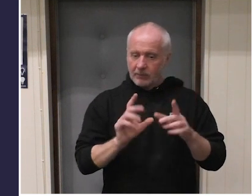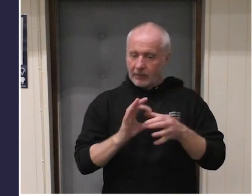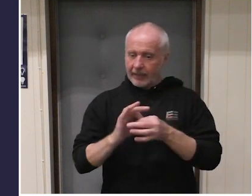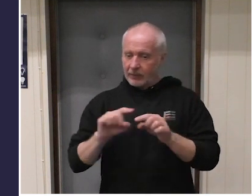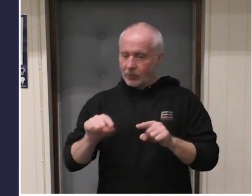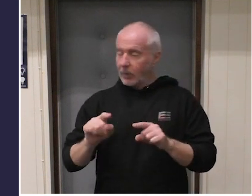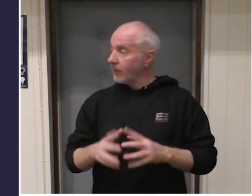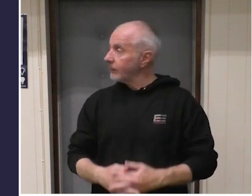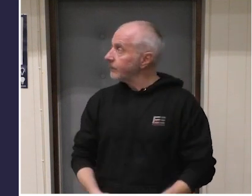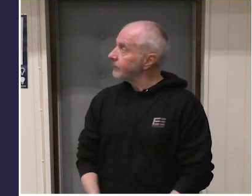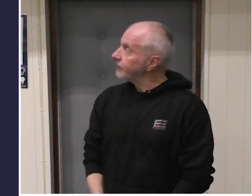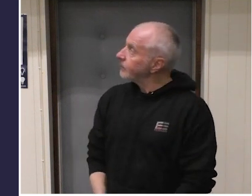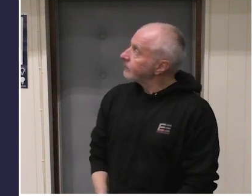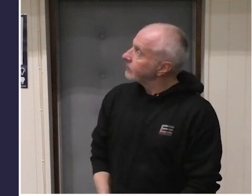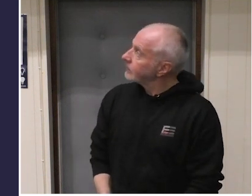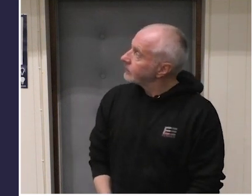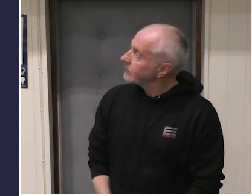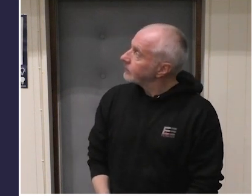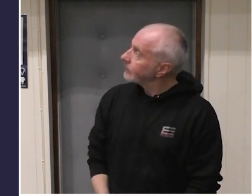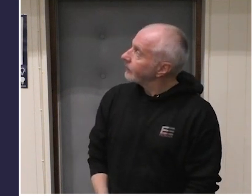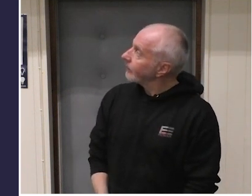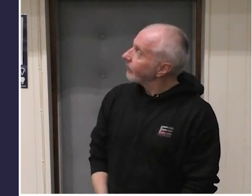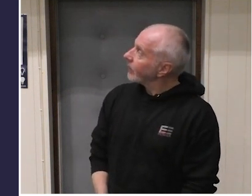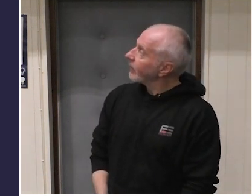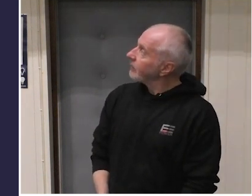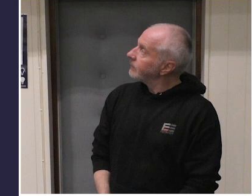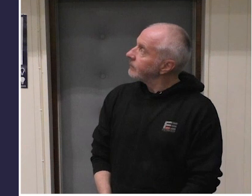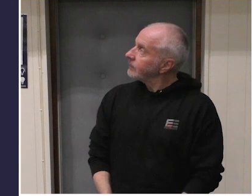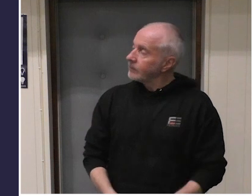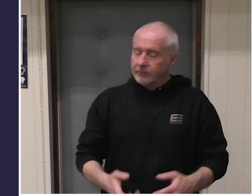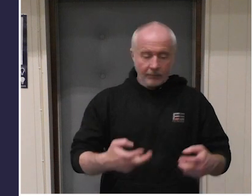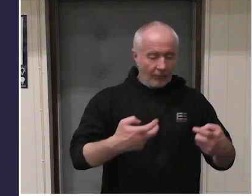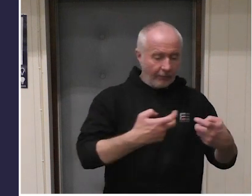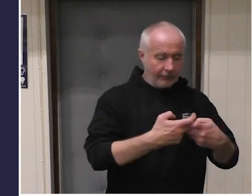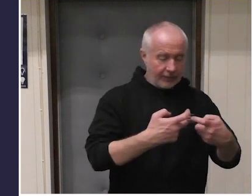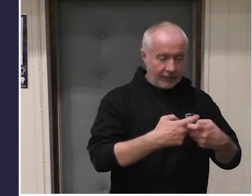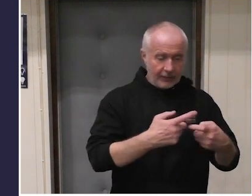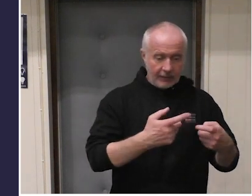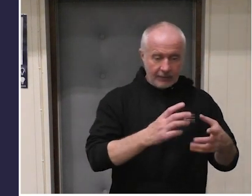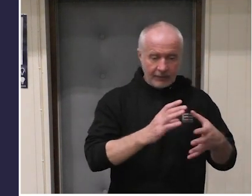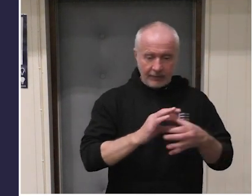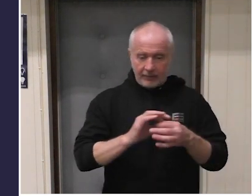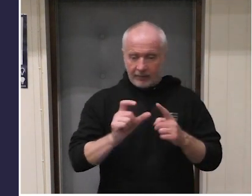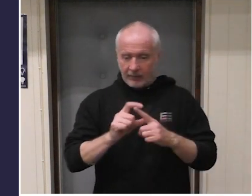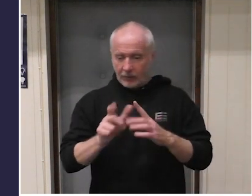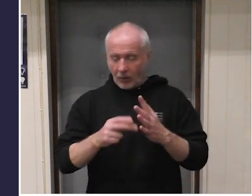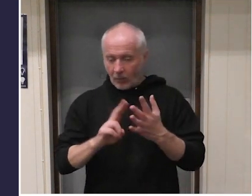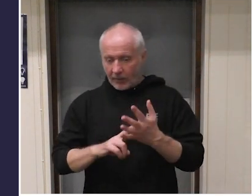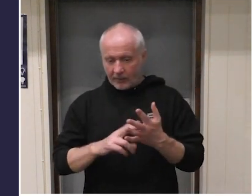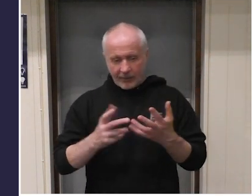So what physics theory can both explain something that takes us from simple prebiotic